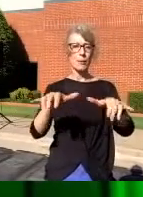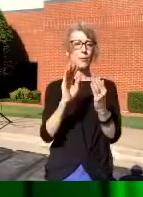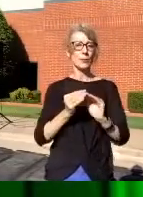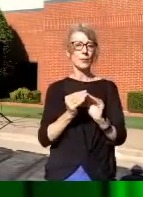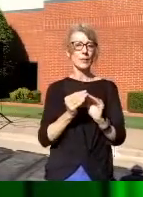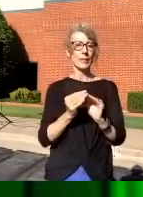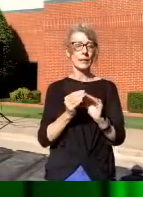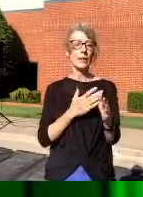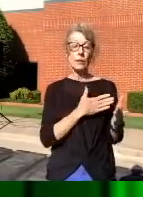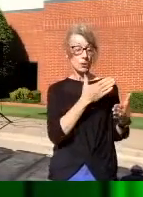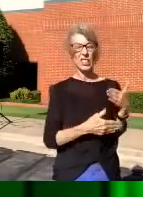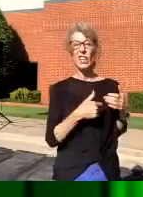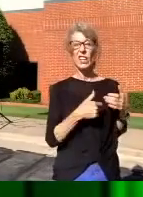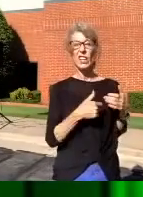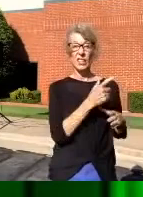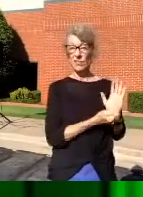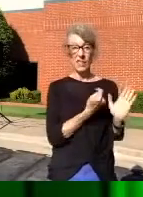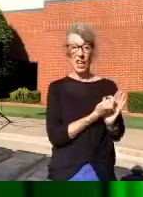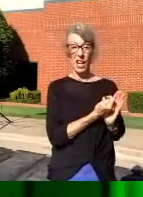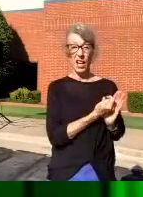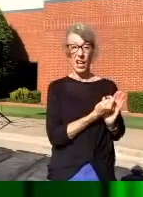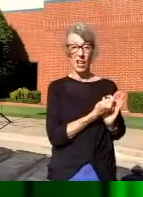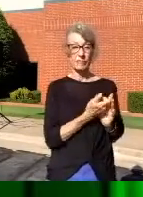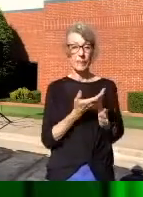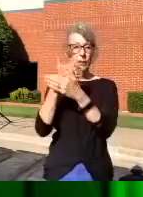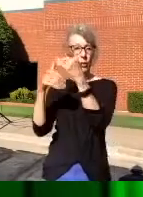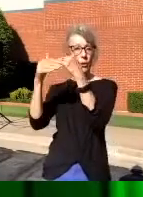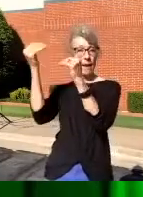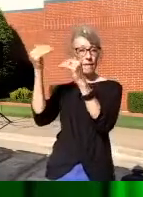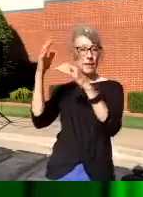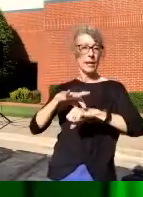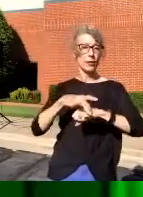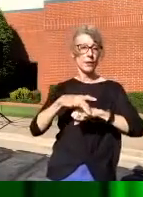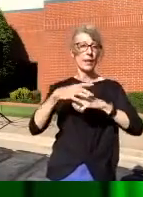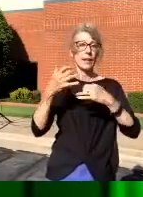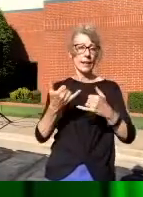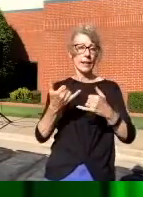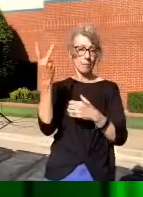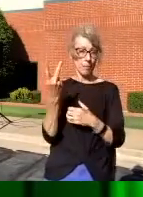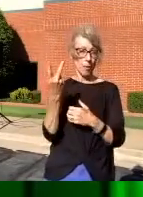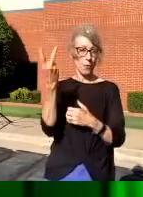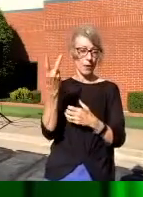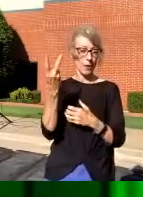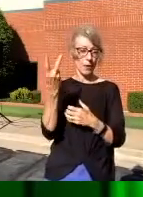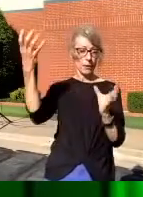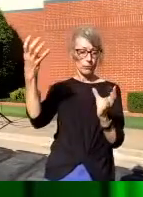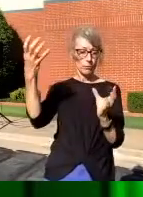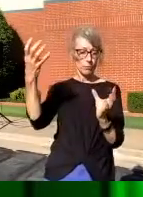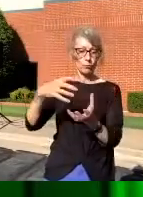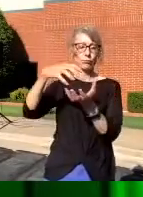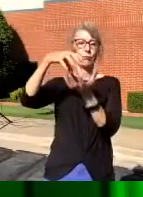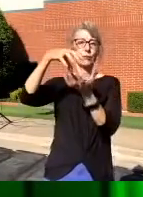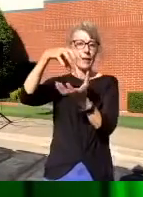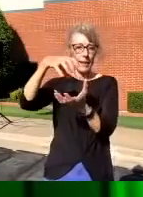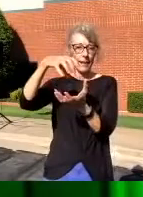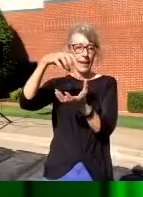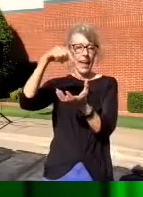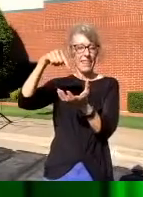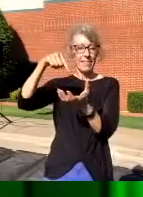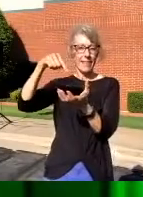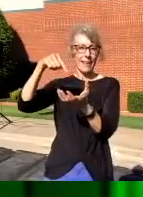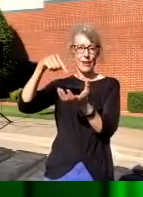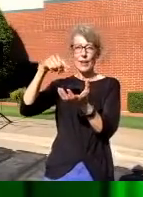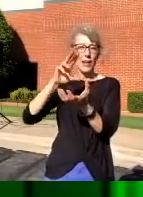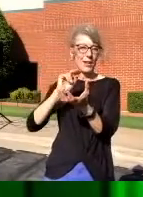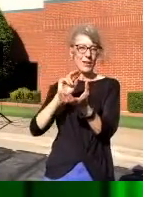time. Heaven and earth are now coming together in this new, beautiful, sinless, deathless form of